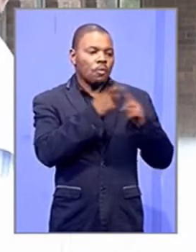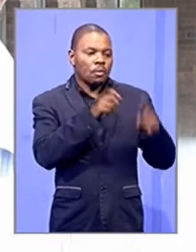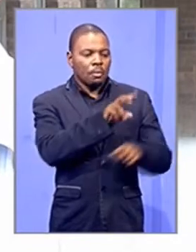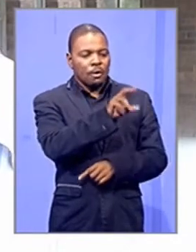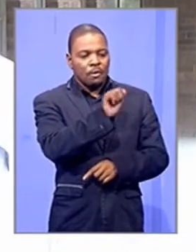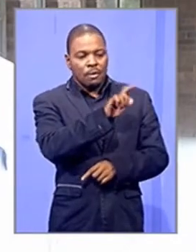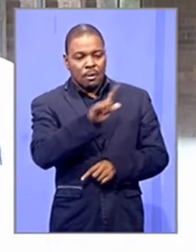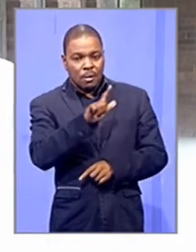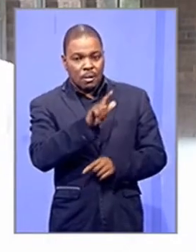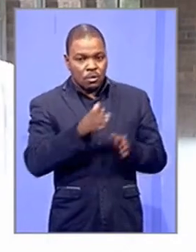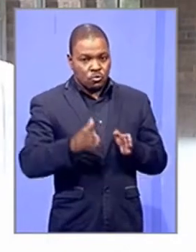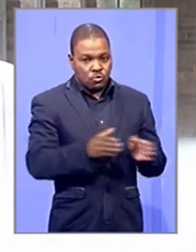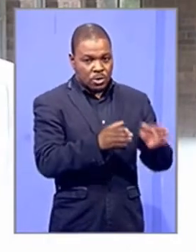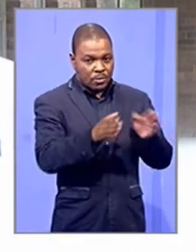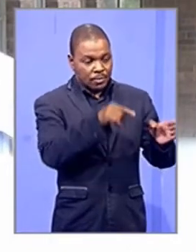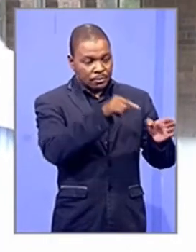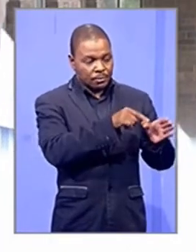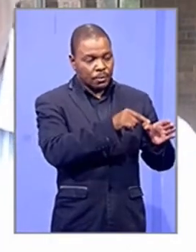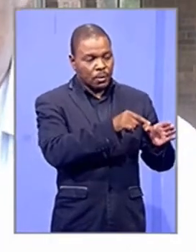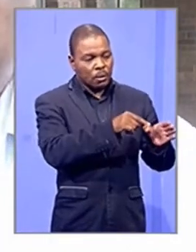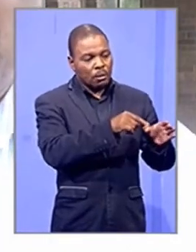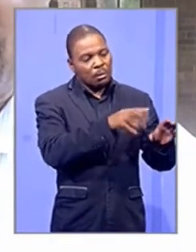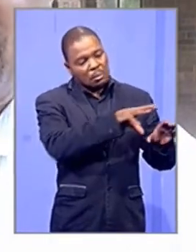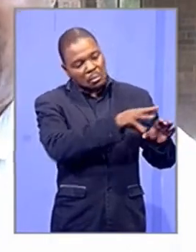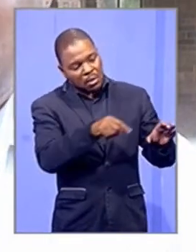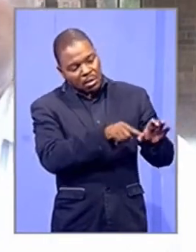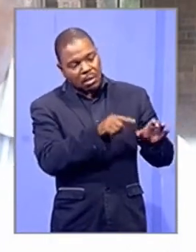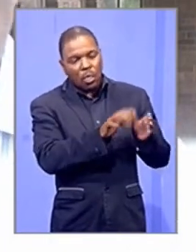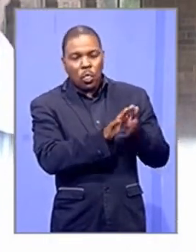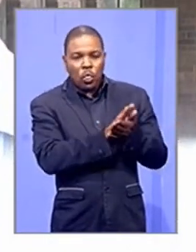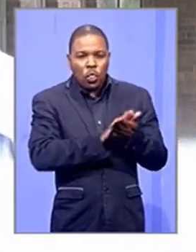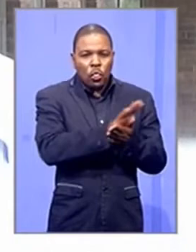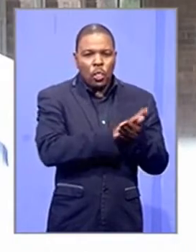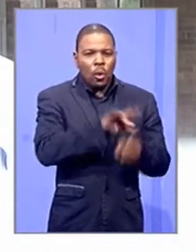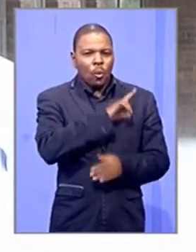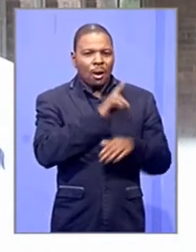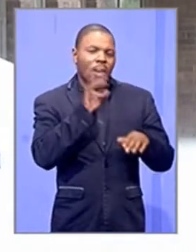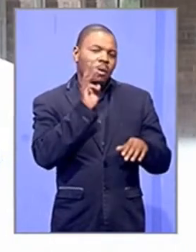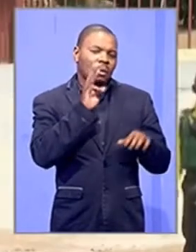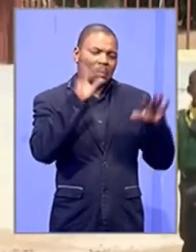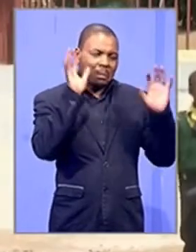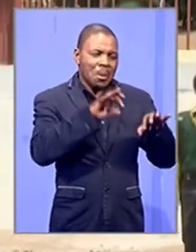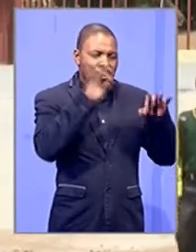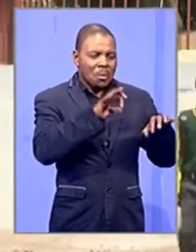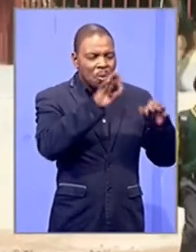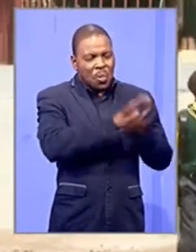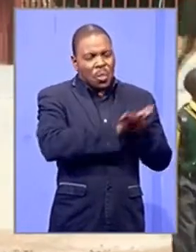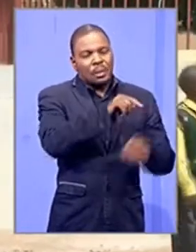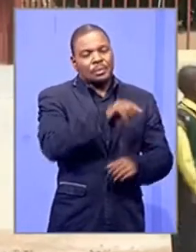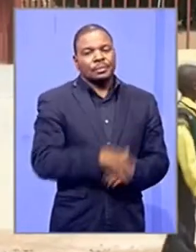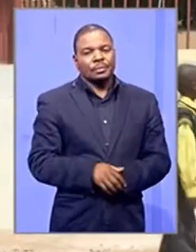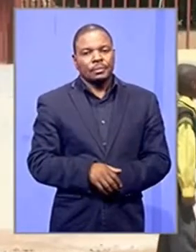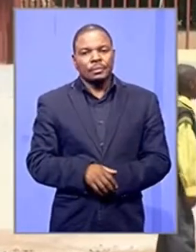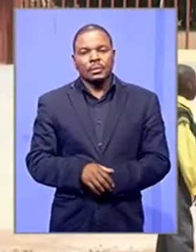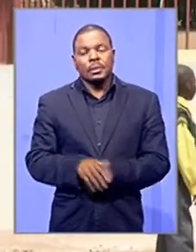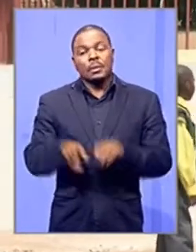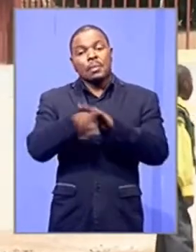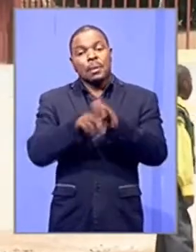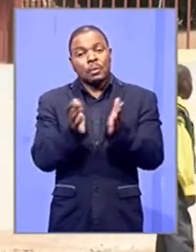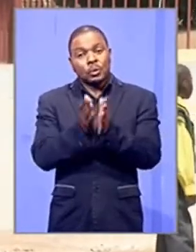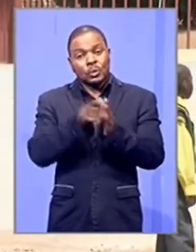go Christiana ala a nna faili ka baka la gore pula e nele thata. Barutwana ba sekolo sa primary